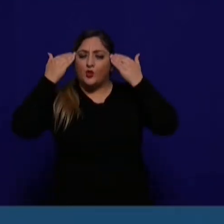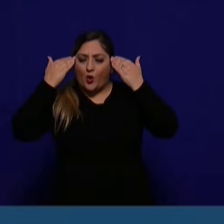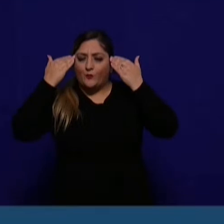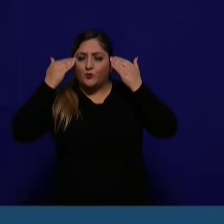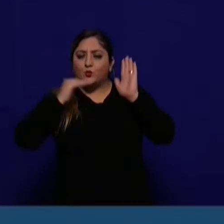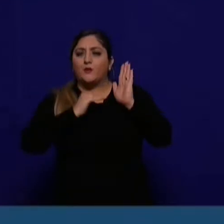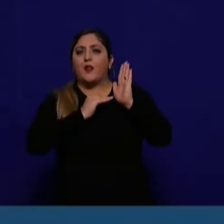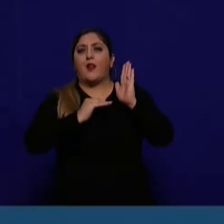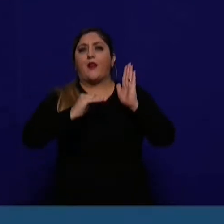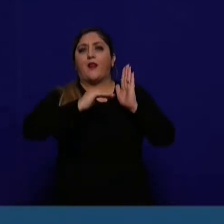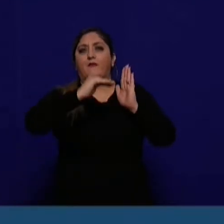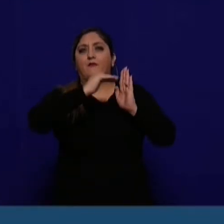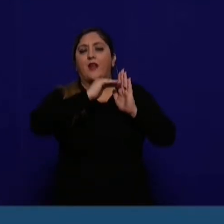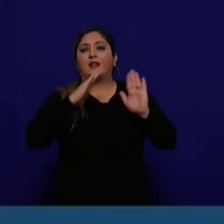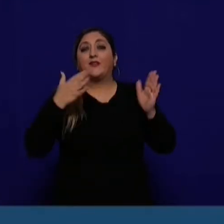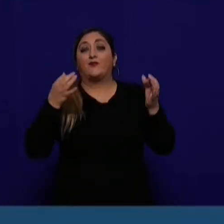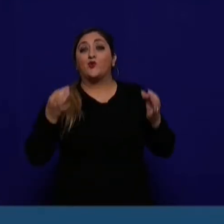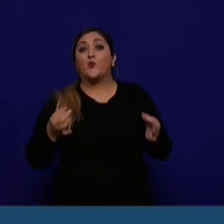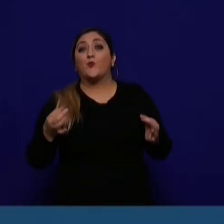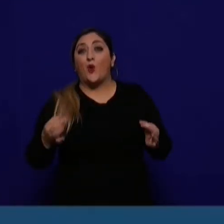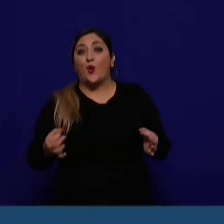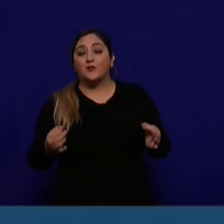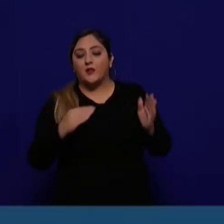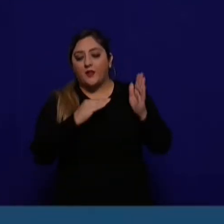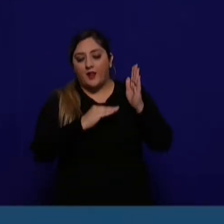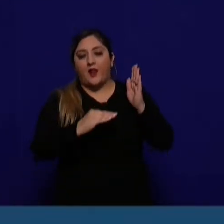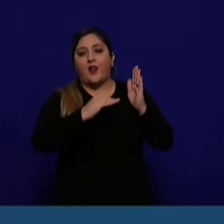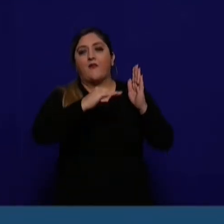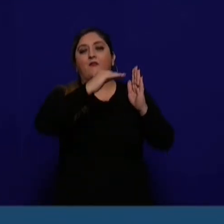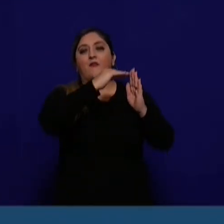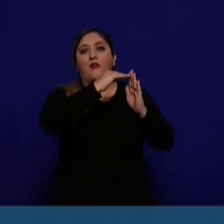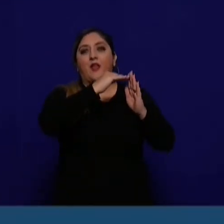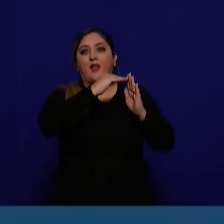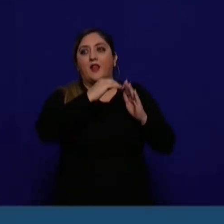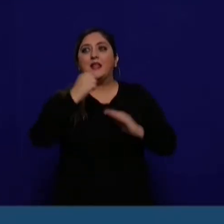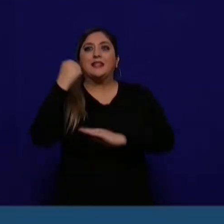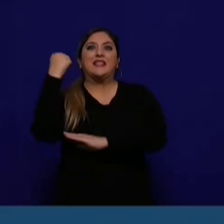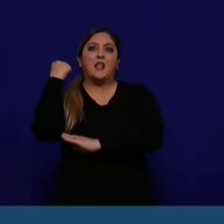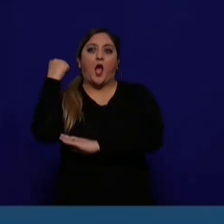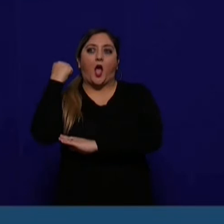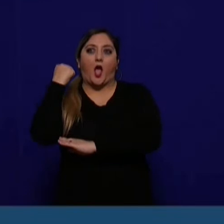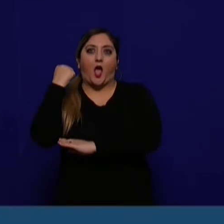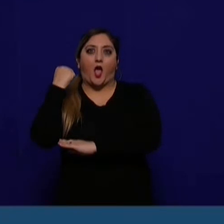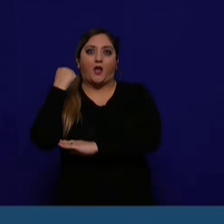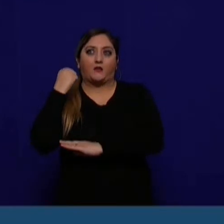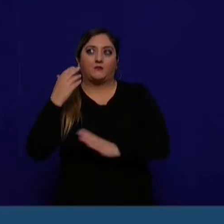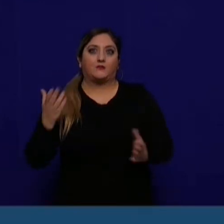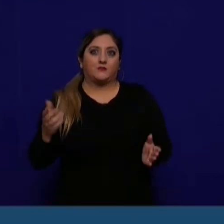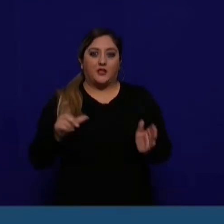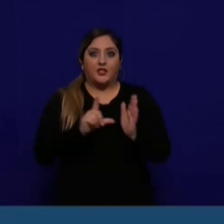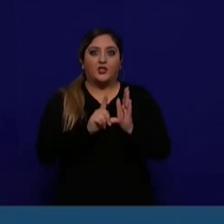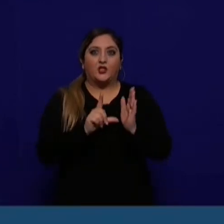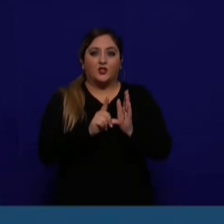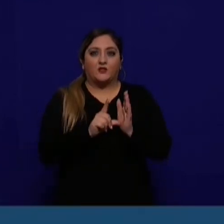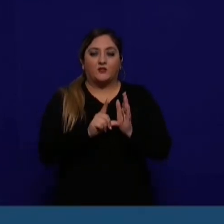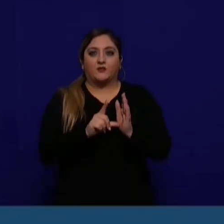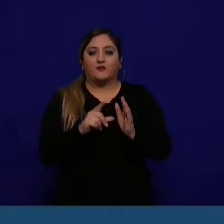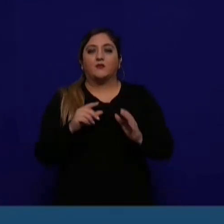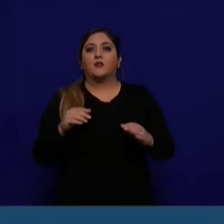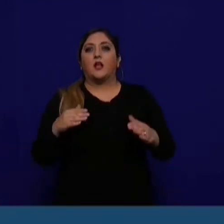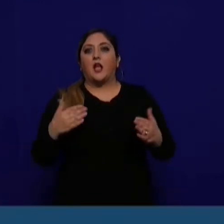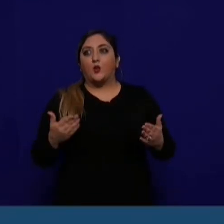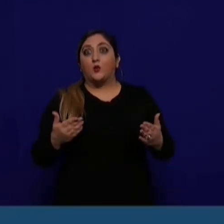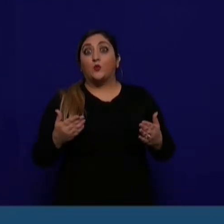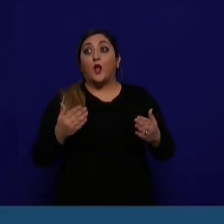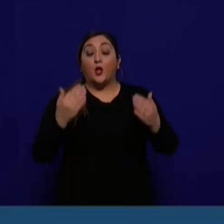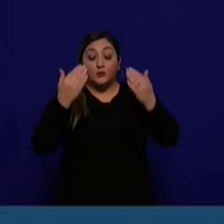l-standards li hemm fil-post. Fakkarkom li standards joħorġu wkoll minn taħt is-saħħa pubblika, minn taħt l-att tas-saħħa pubblika u allura wkoll huma